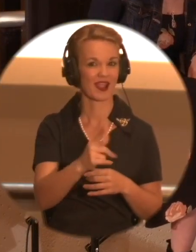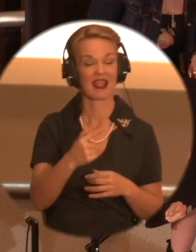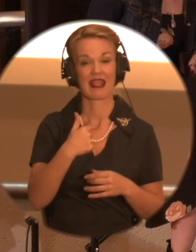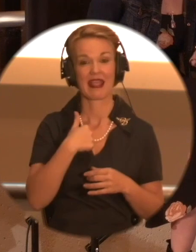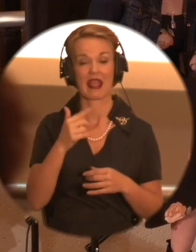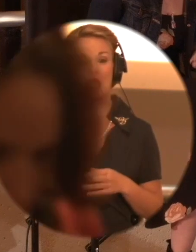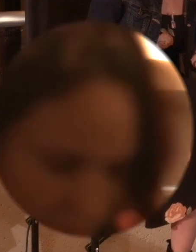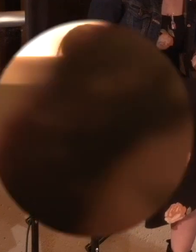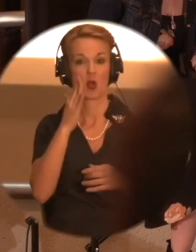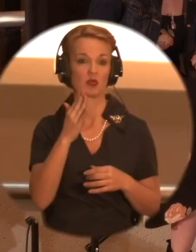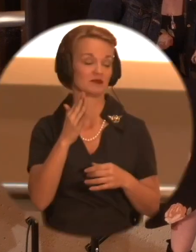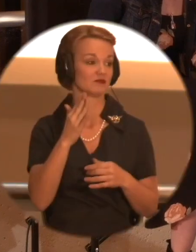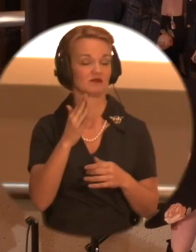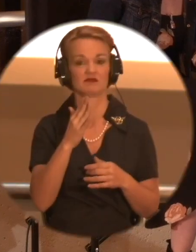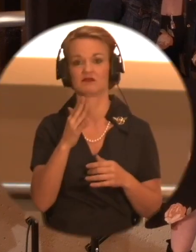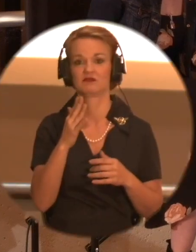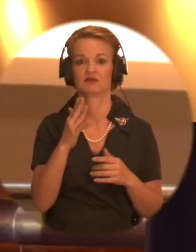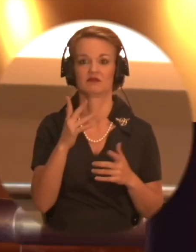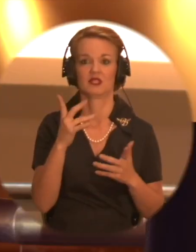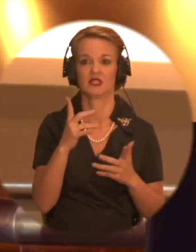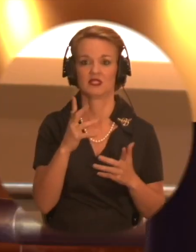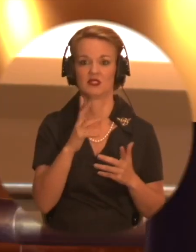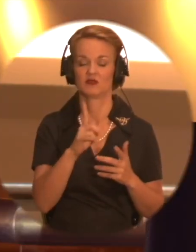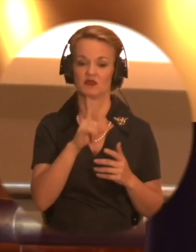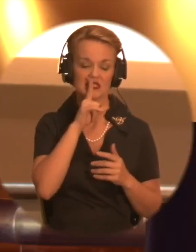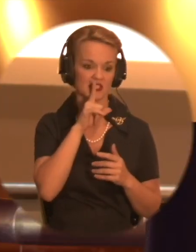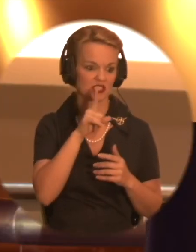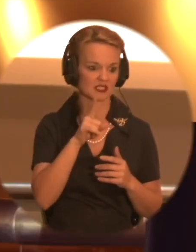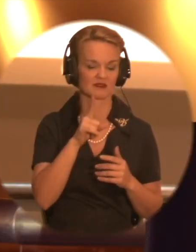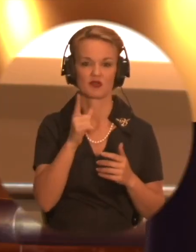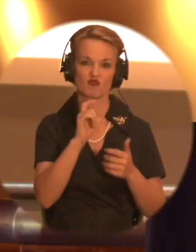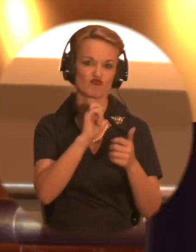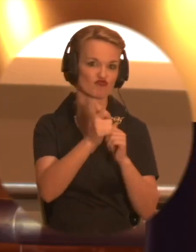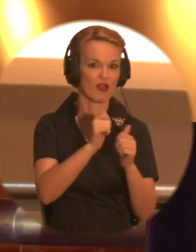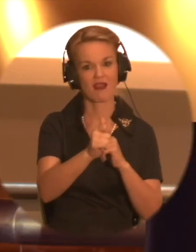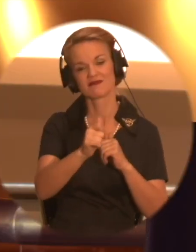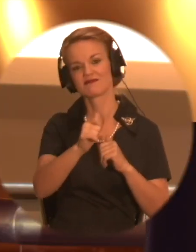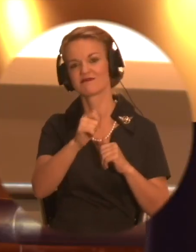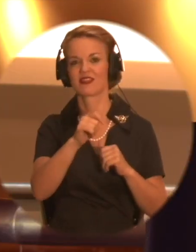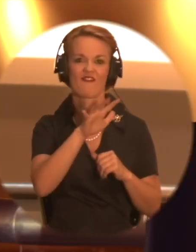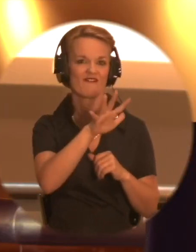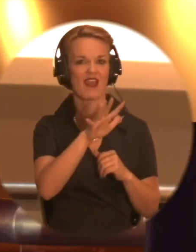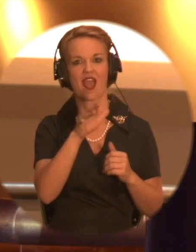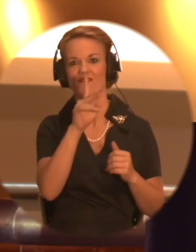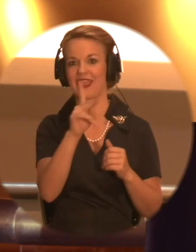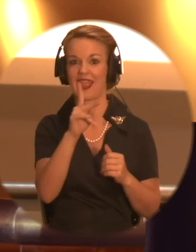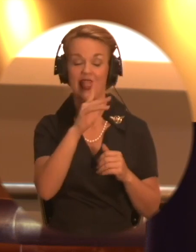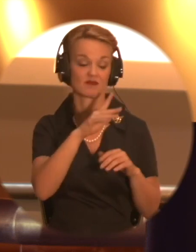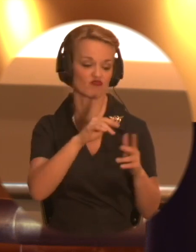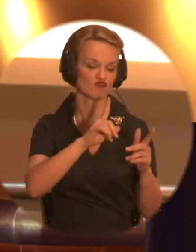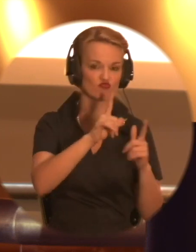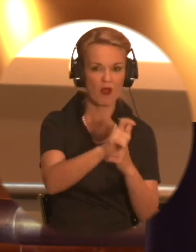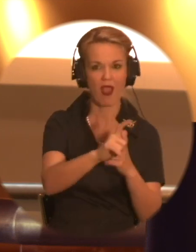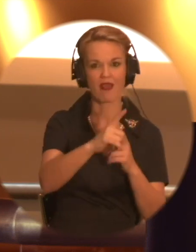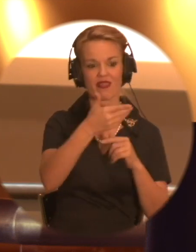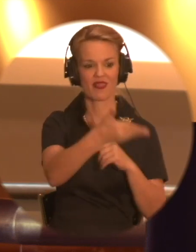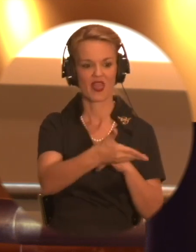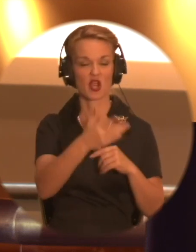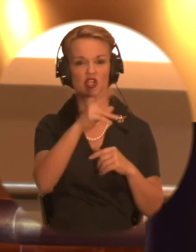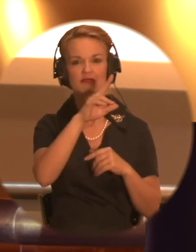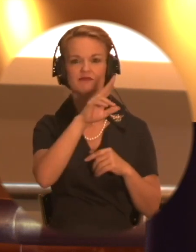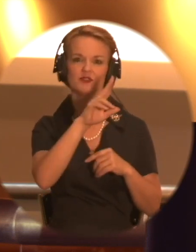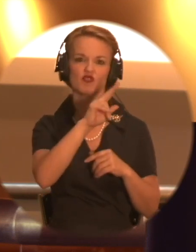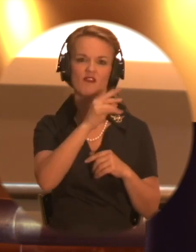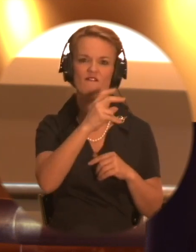do a 5K on the Universal lot purely because we get to go through Jurassic Park sets, and that's the only reason I will run. I love